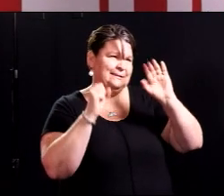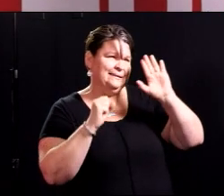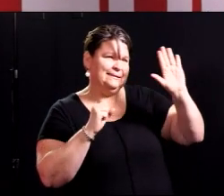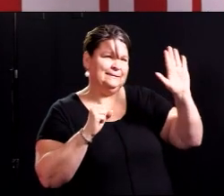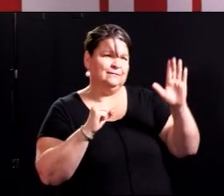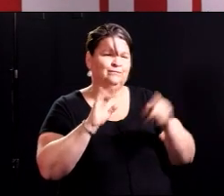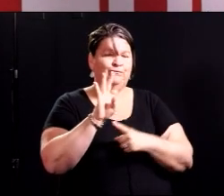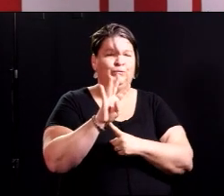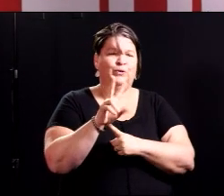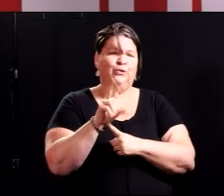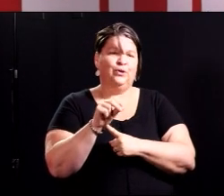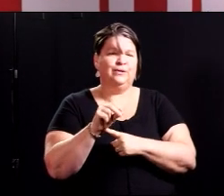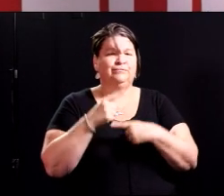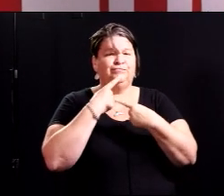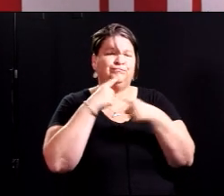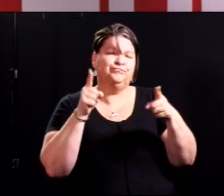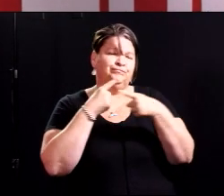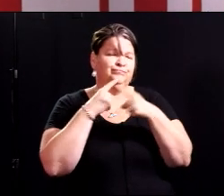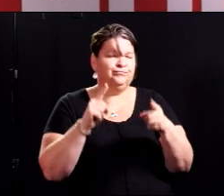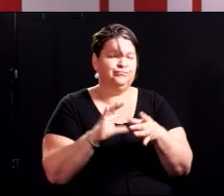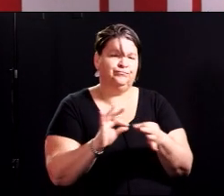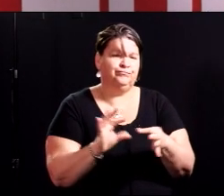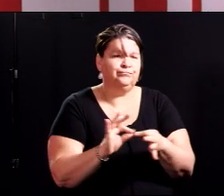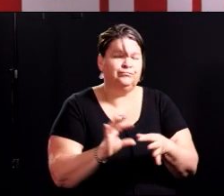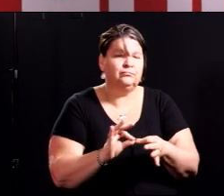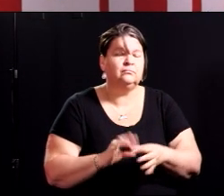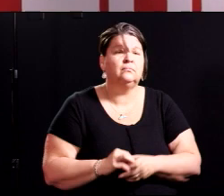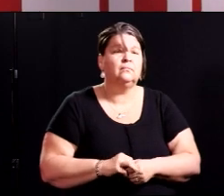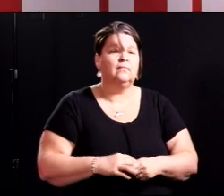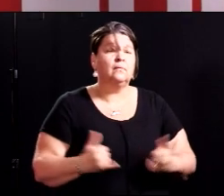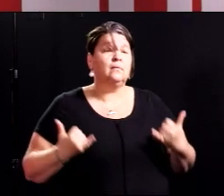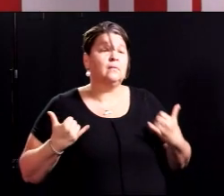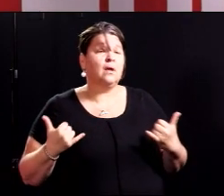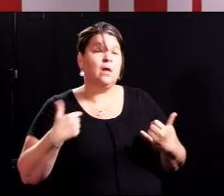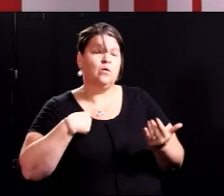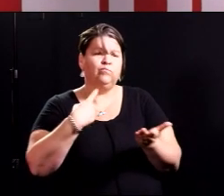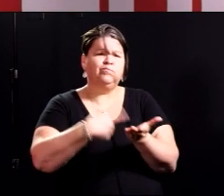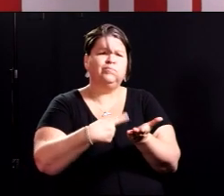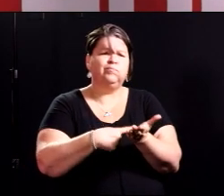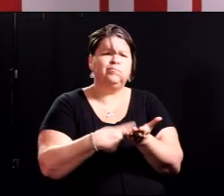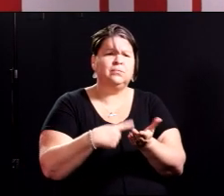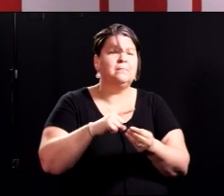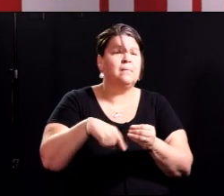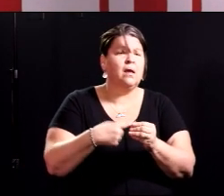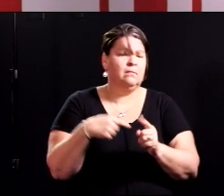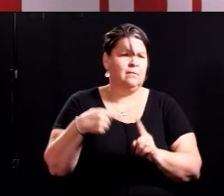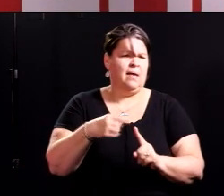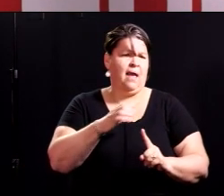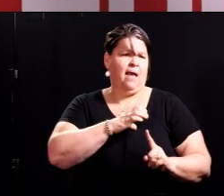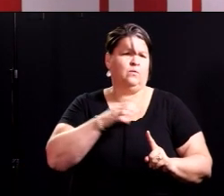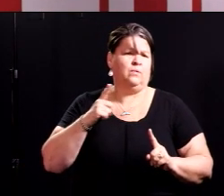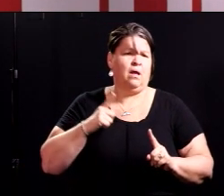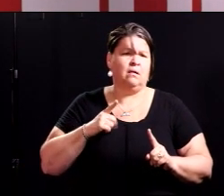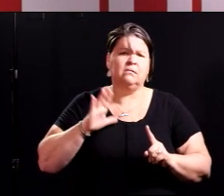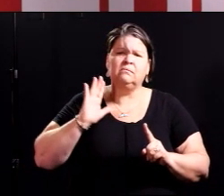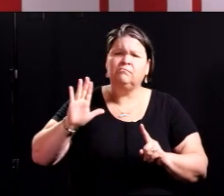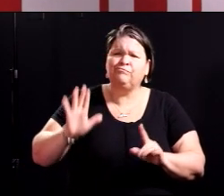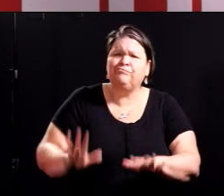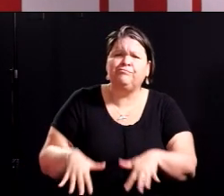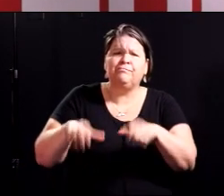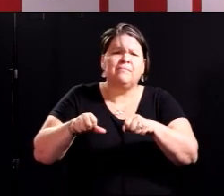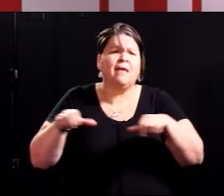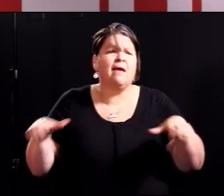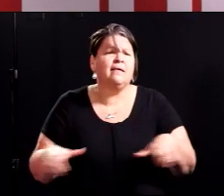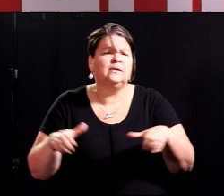I'm going to talk a little bit today about council actions that we're going to take on the declaration. But before I do that, I